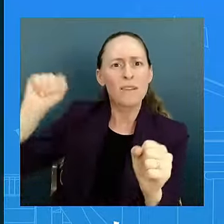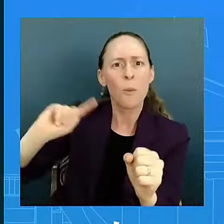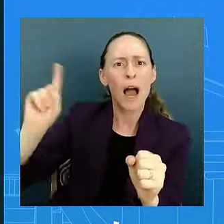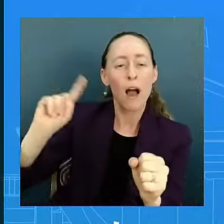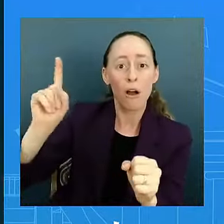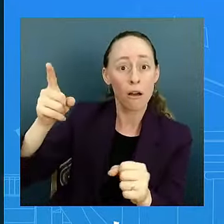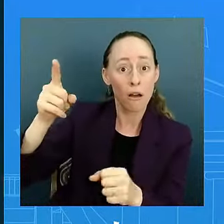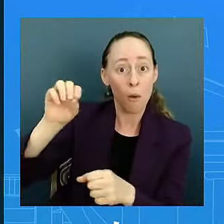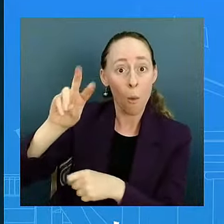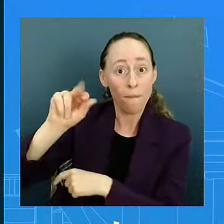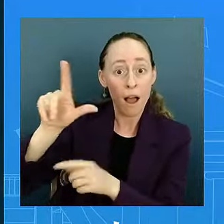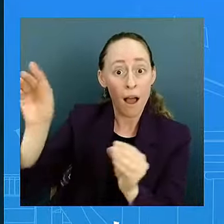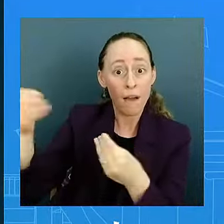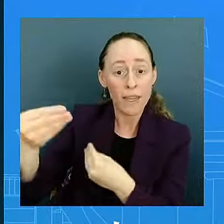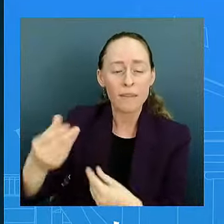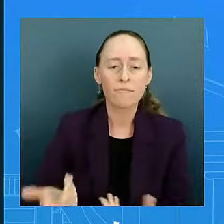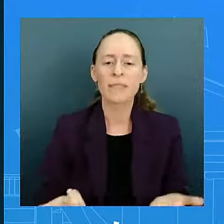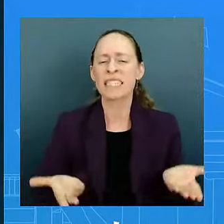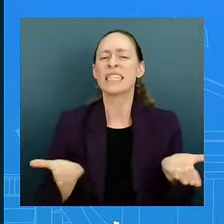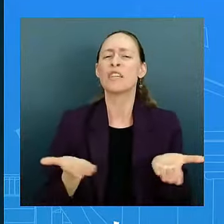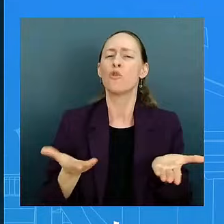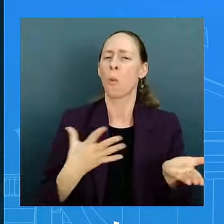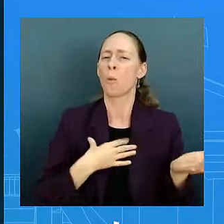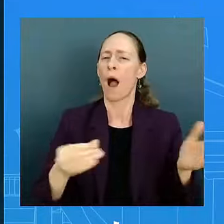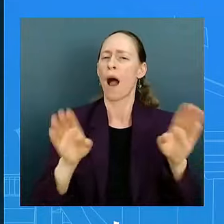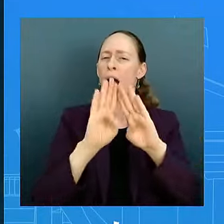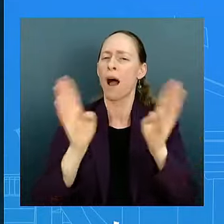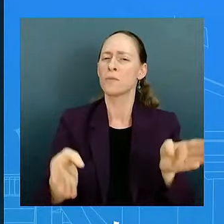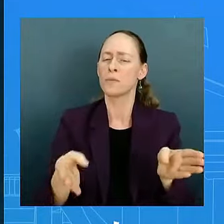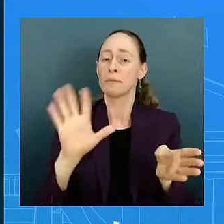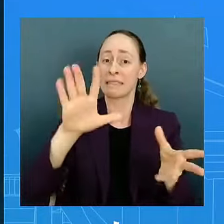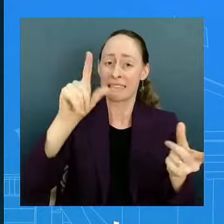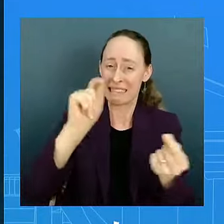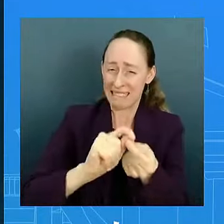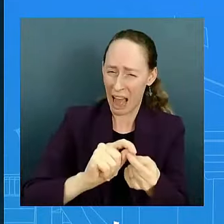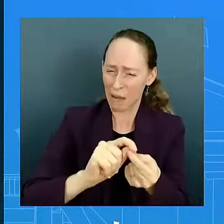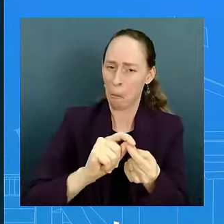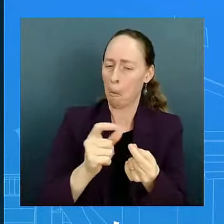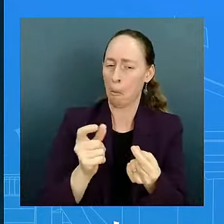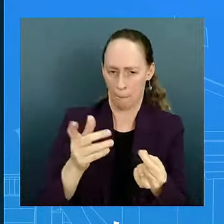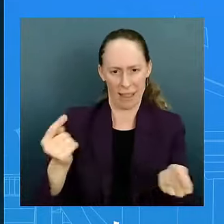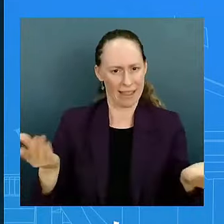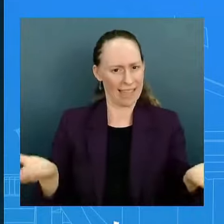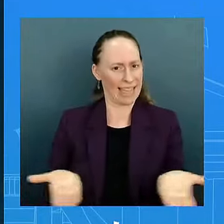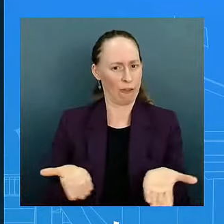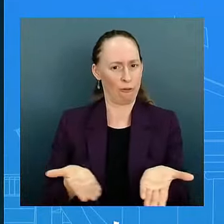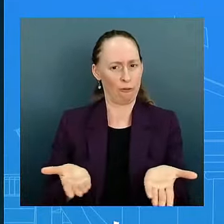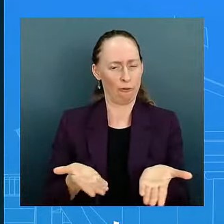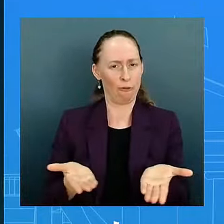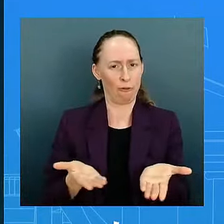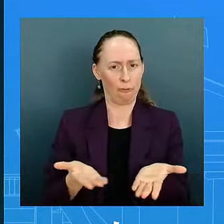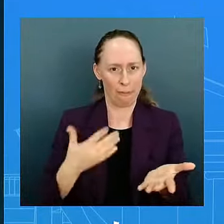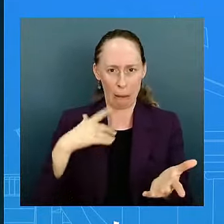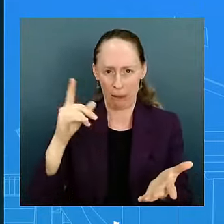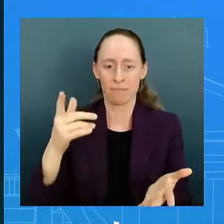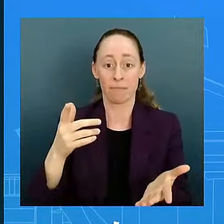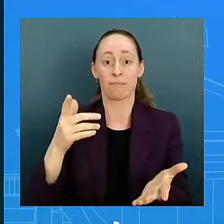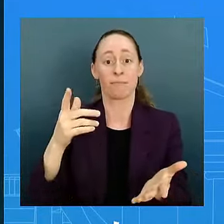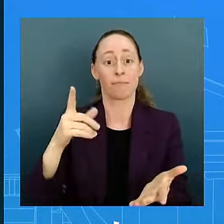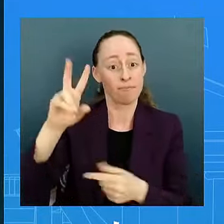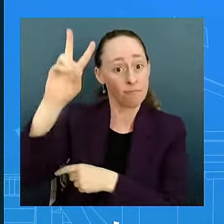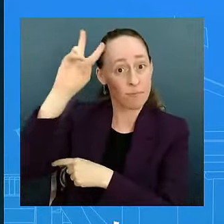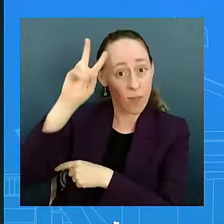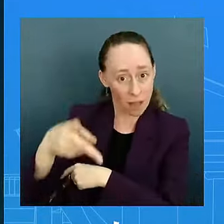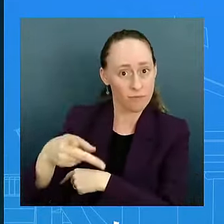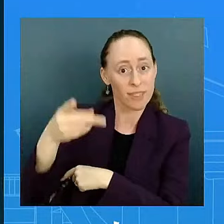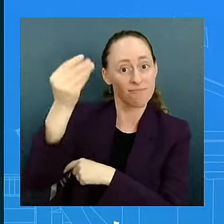can't pinpoint where exactly he was, if he was here or the residence, but he definitely heard from the vice president first. She called him